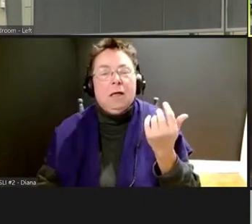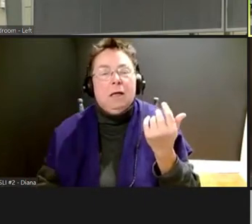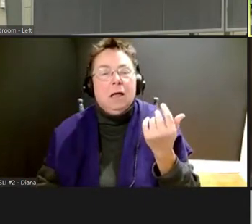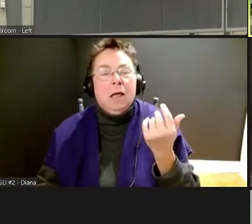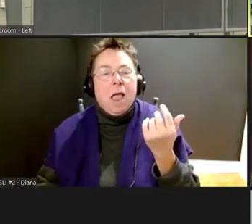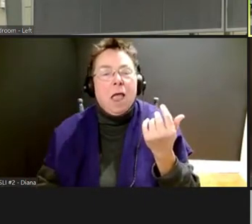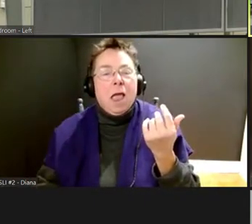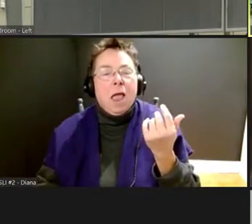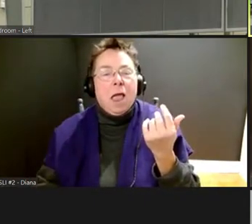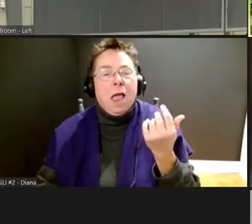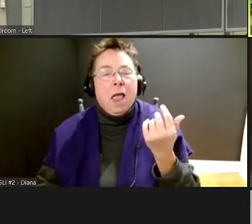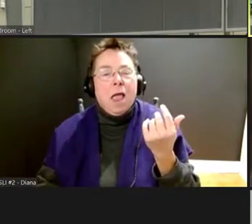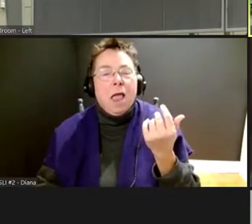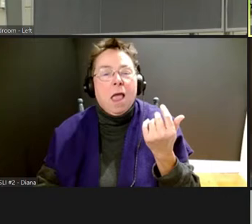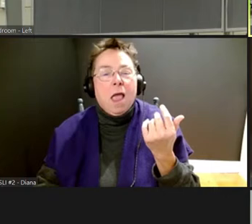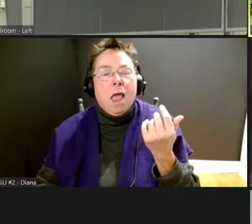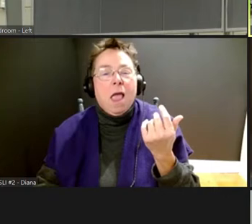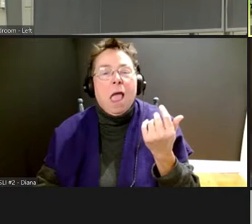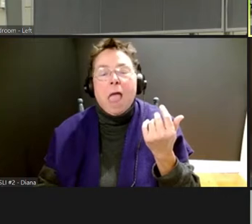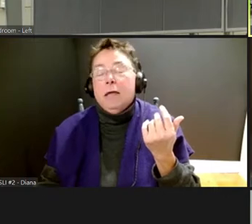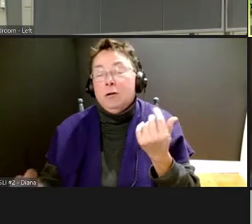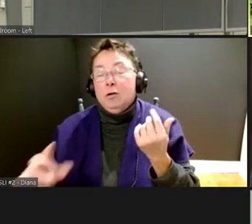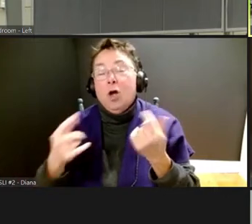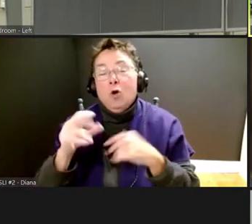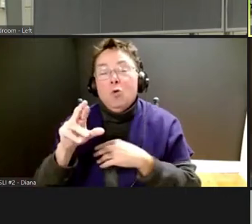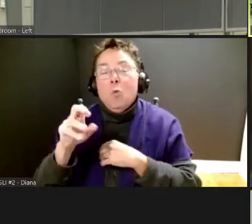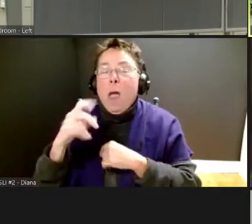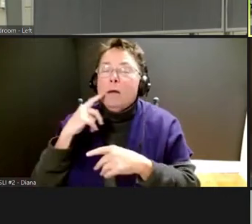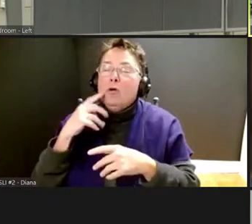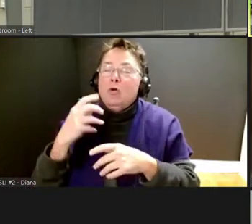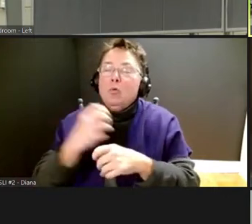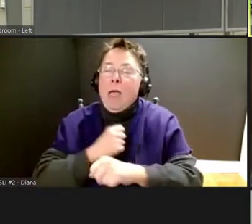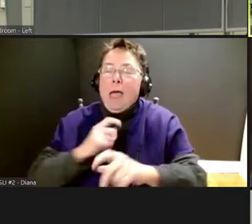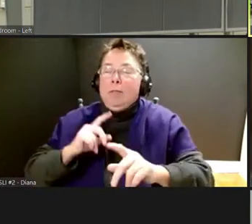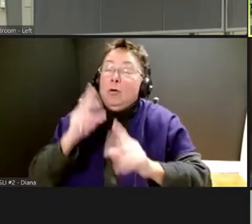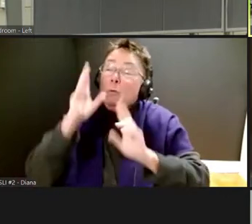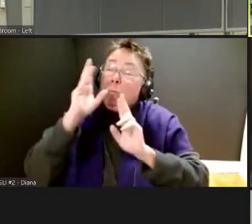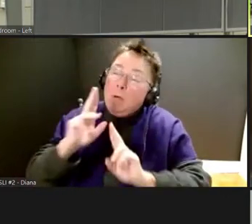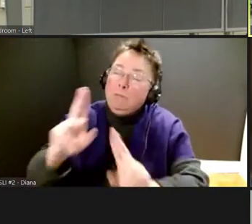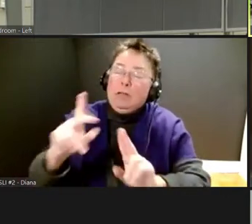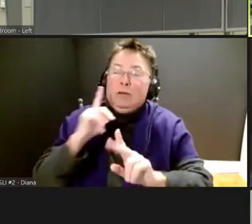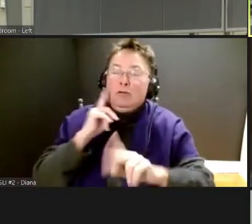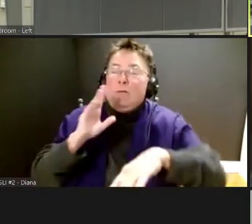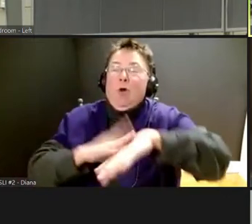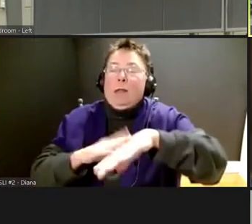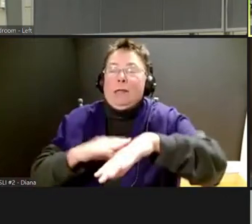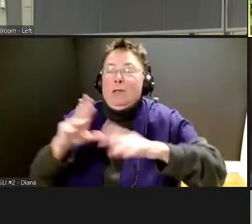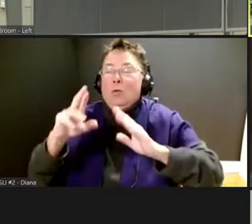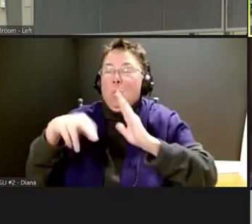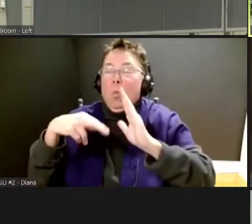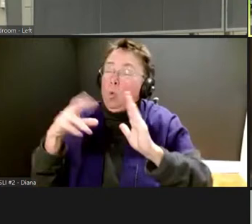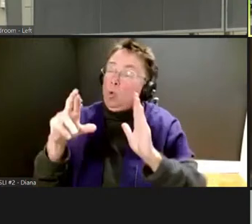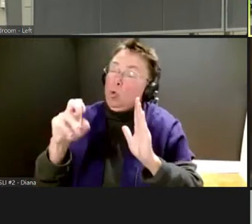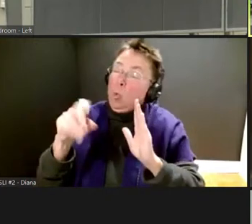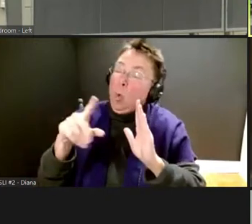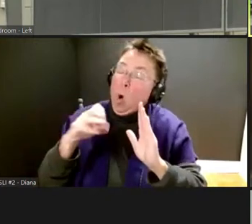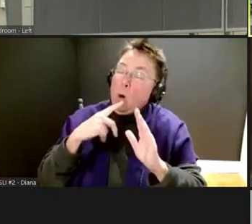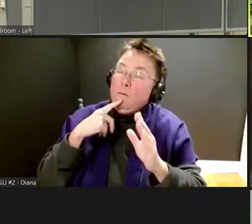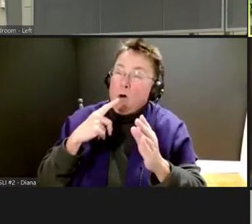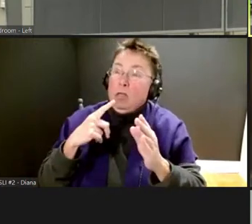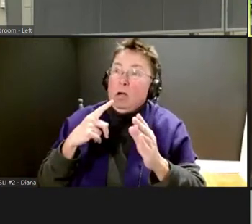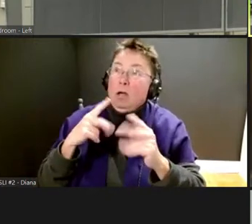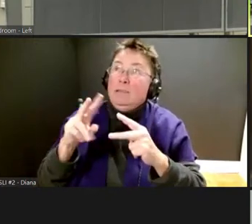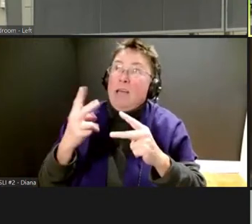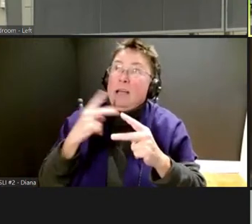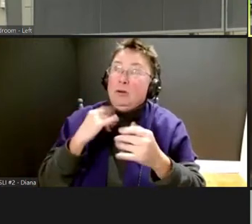And Greg, we're going to give you the privilege of calling the roll for the last time. Next to last time. All